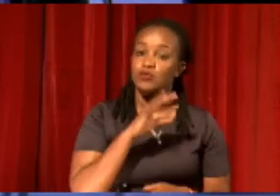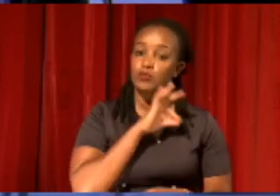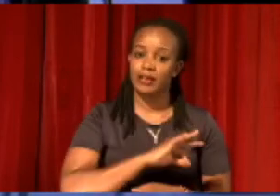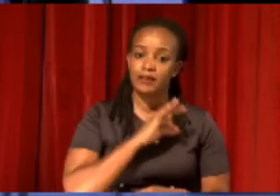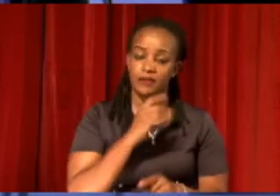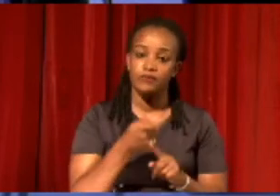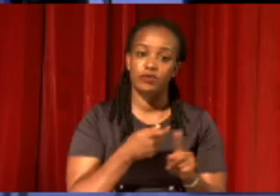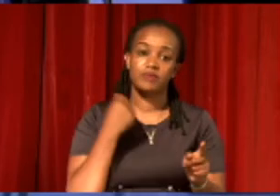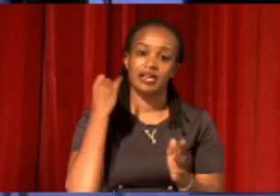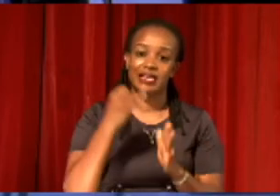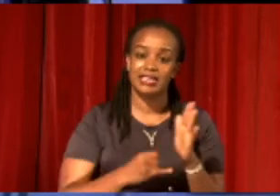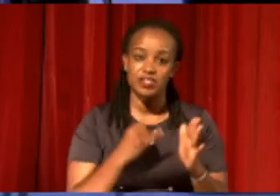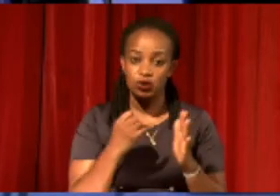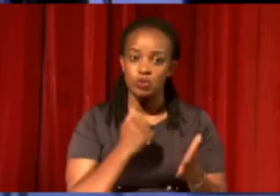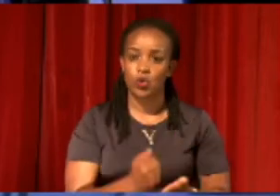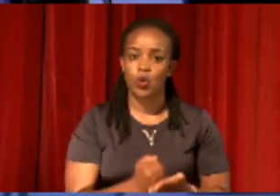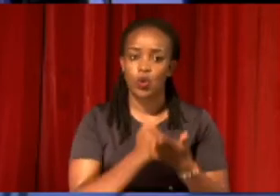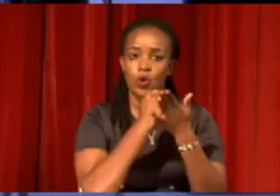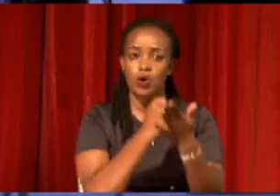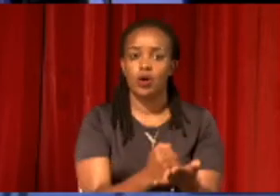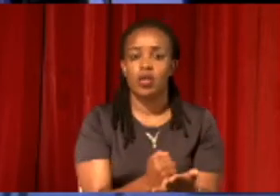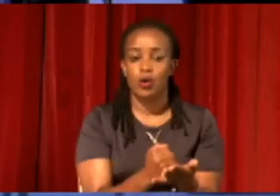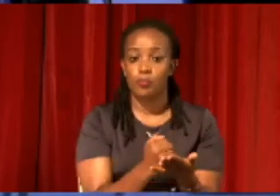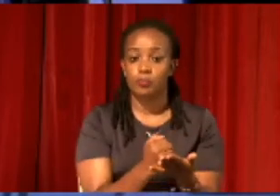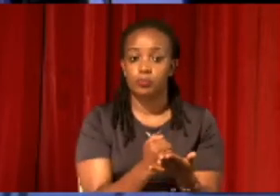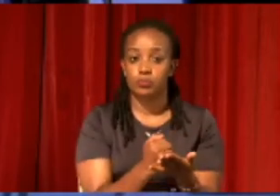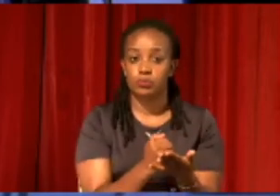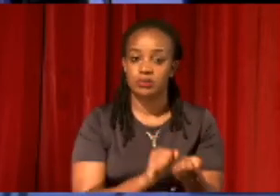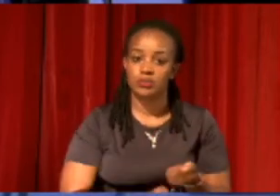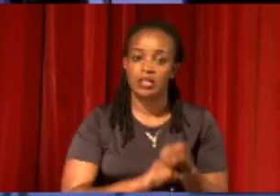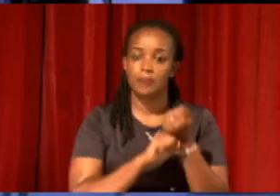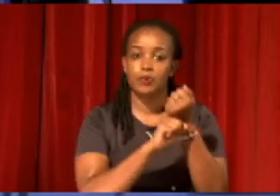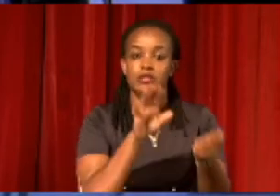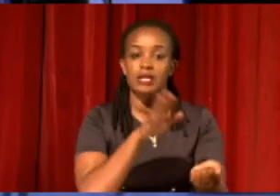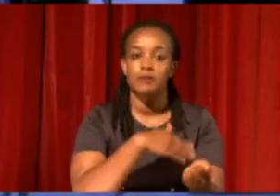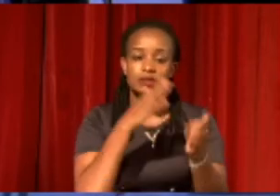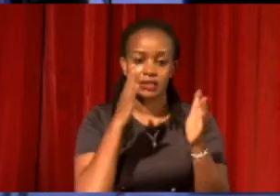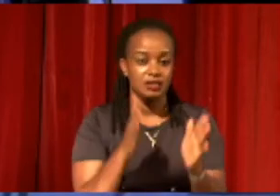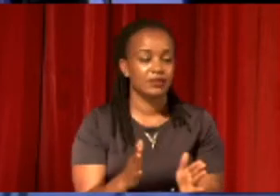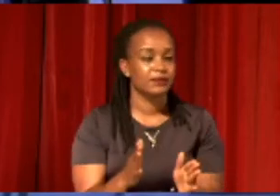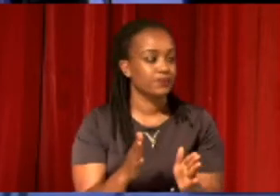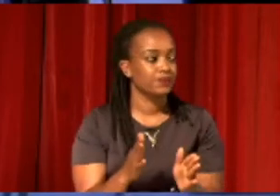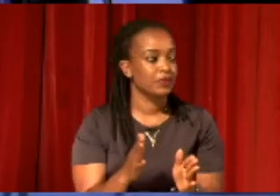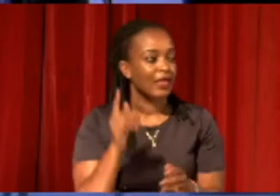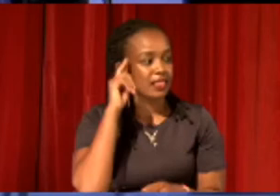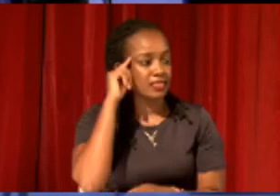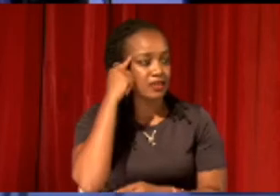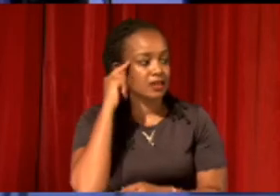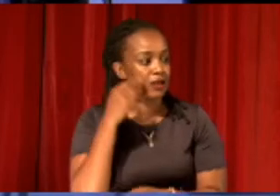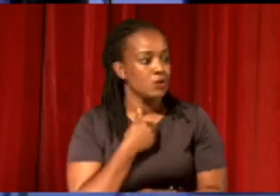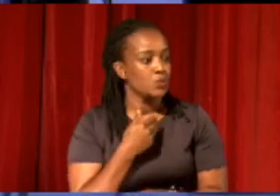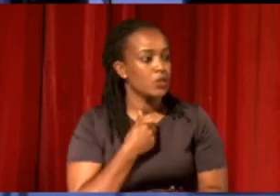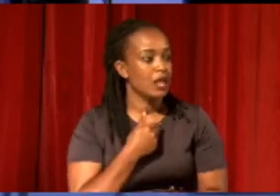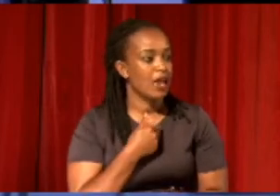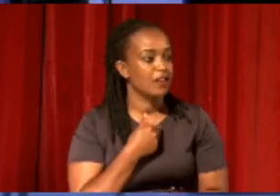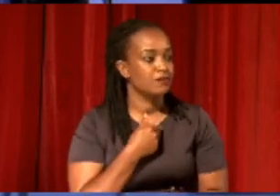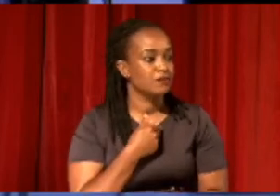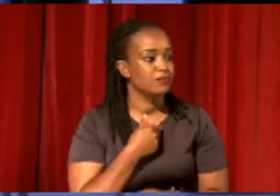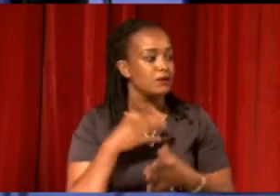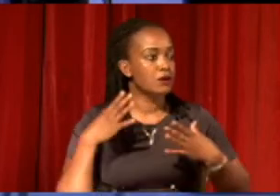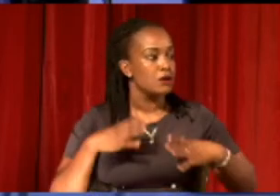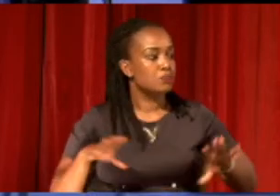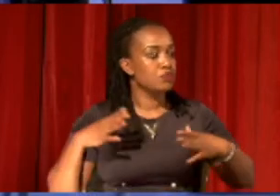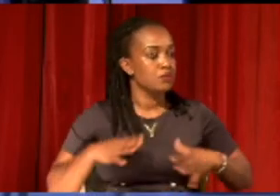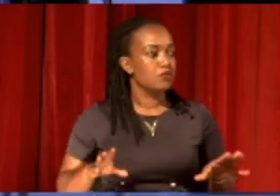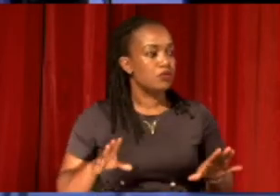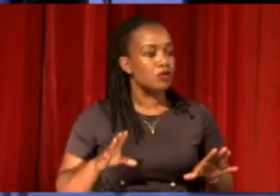to help cushion the musicians at this point. Mm-hmm. I think there are people who do a lot of business